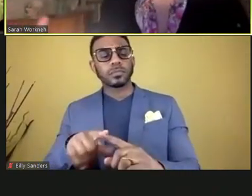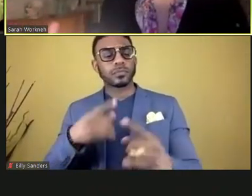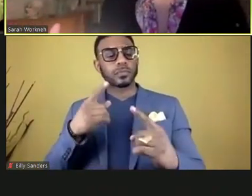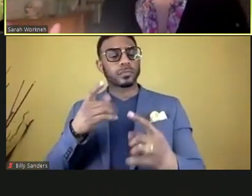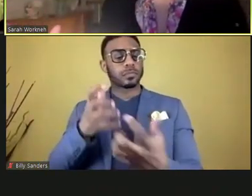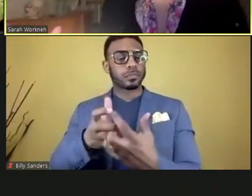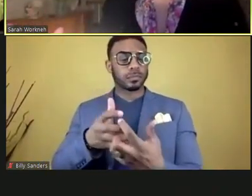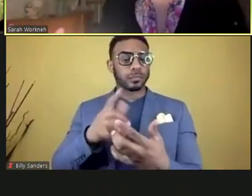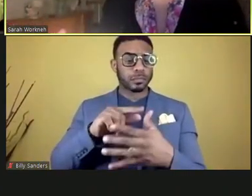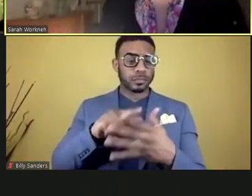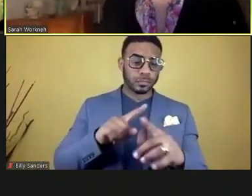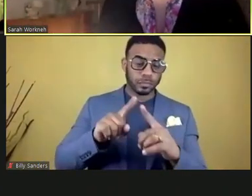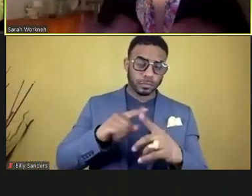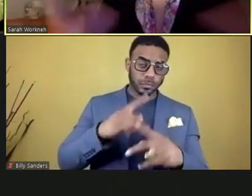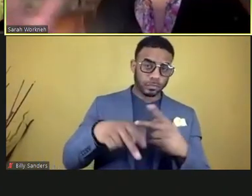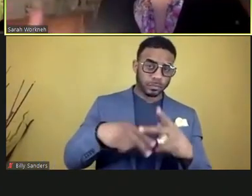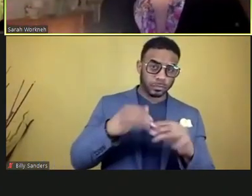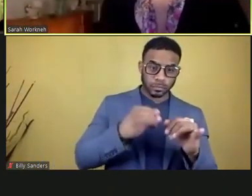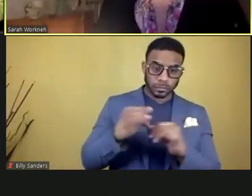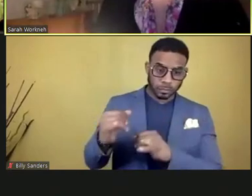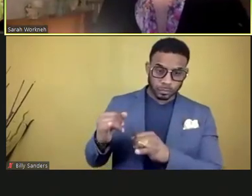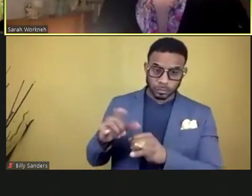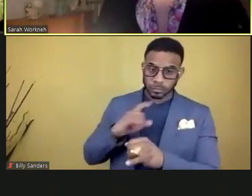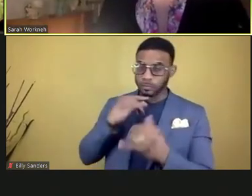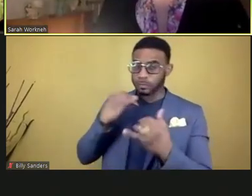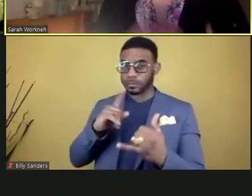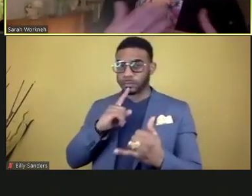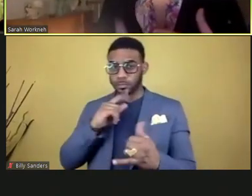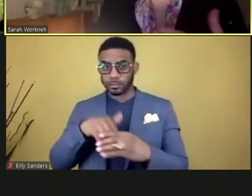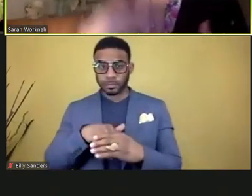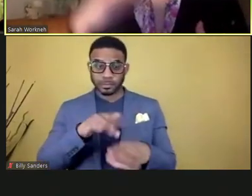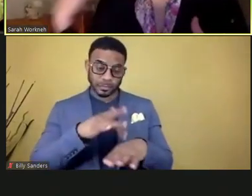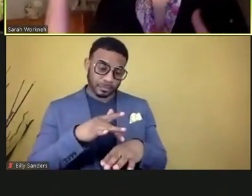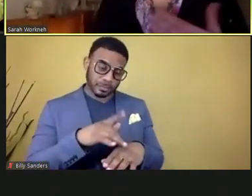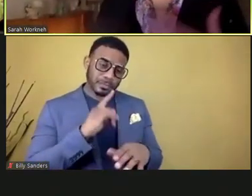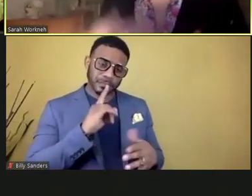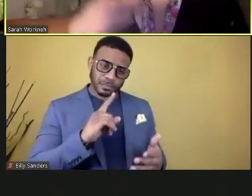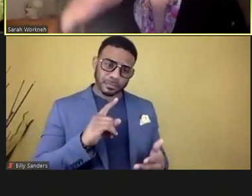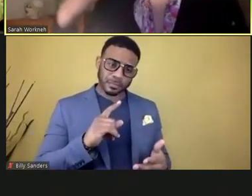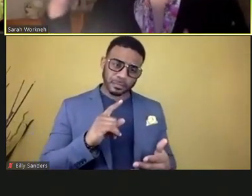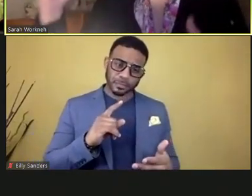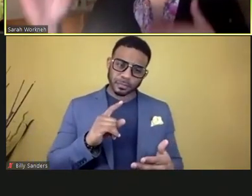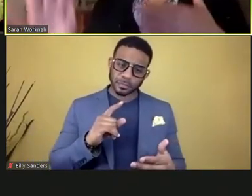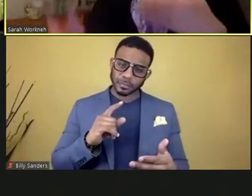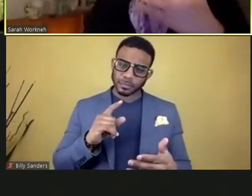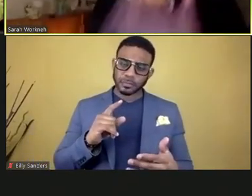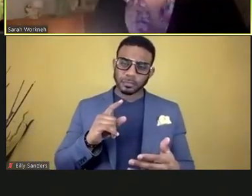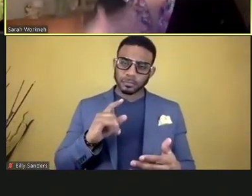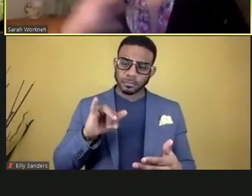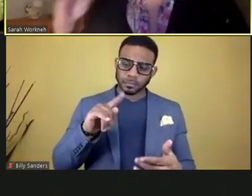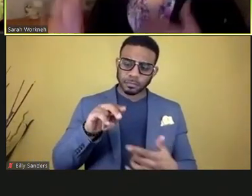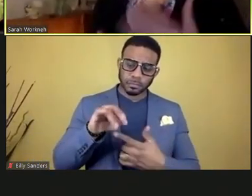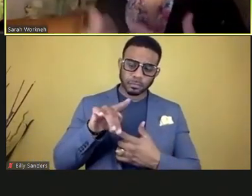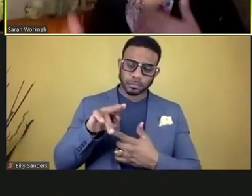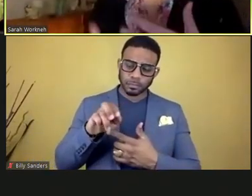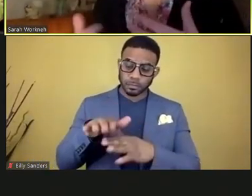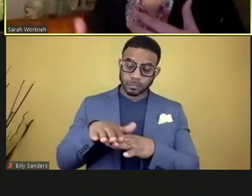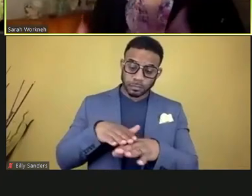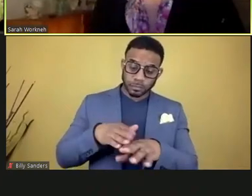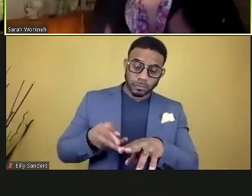all of these different kinds of individuals that are now going to be in this space? So it is an iterative, slow,